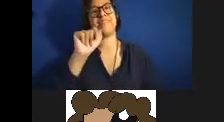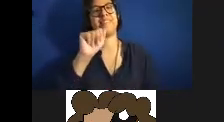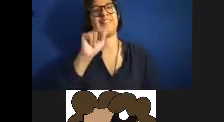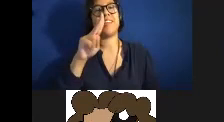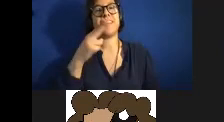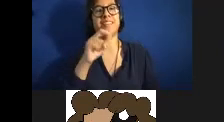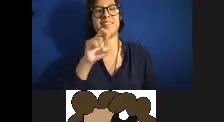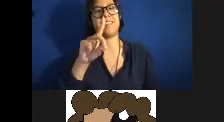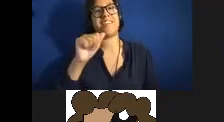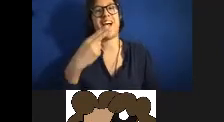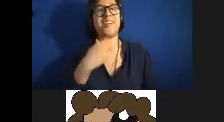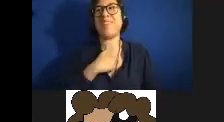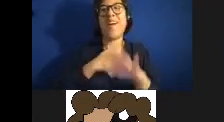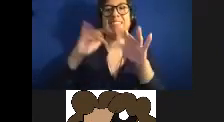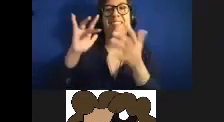unmuted.